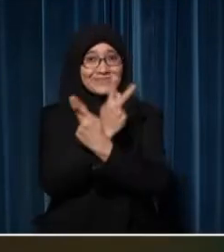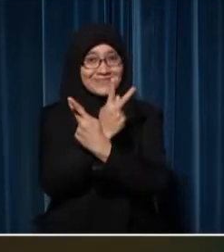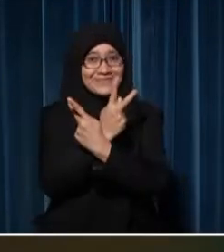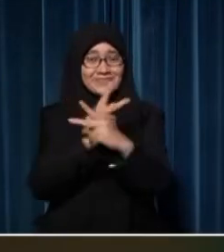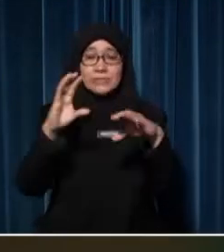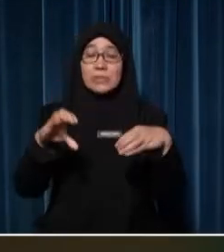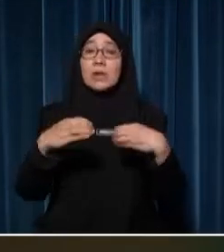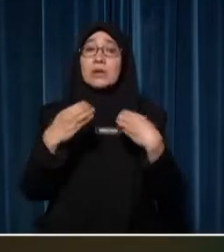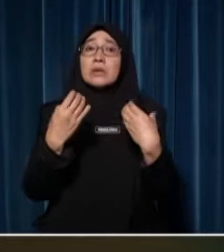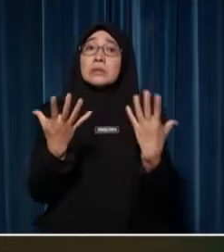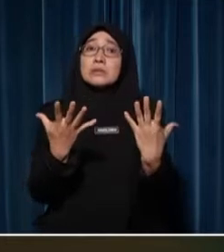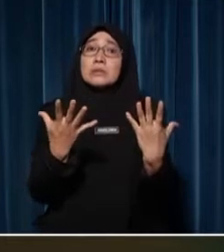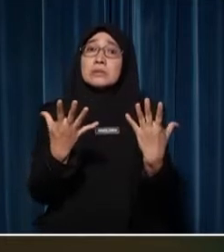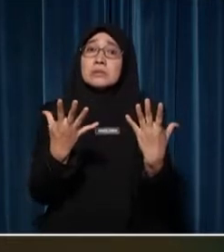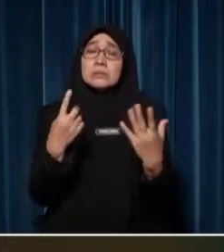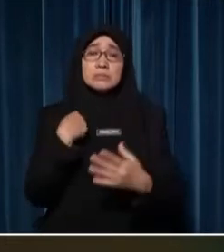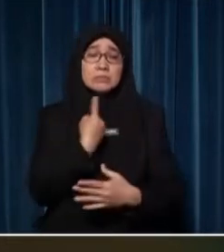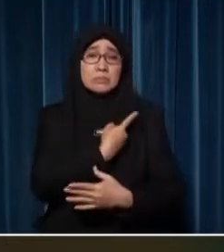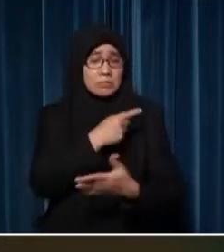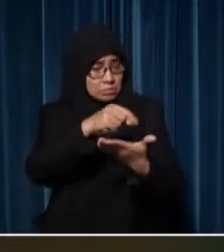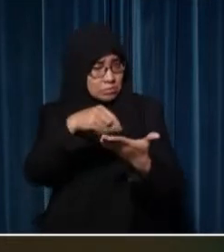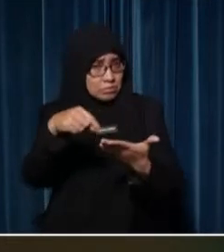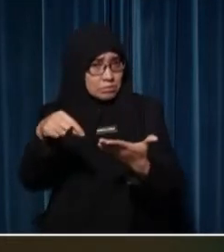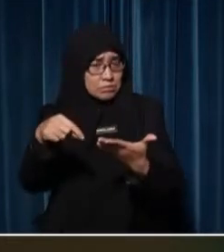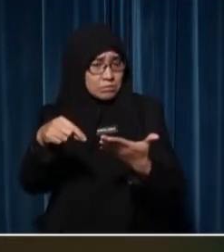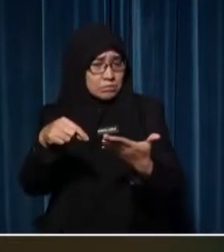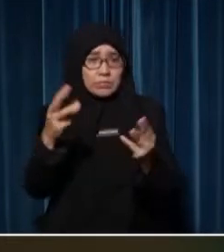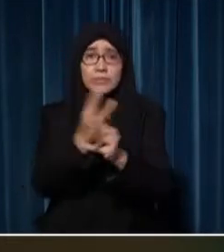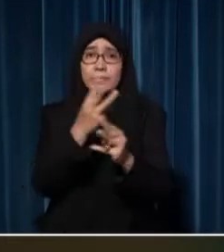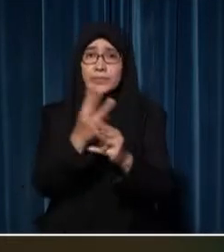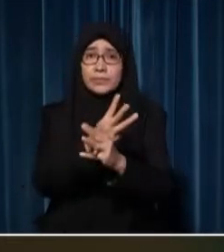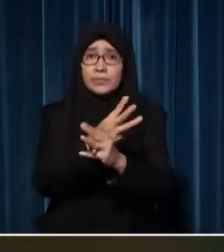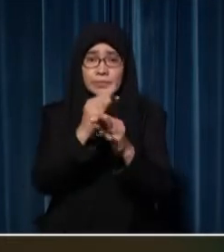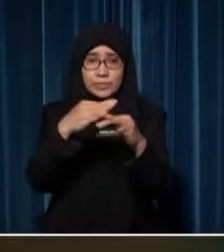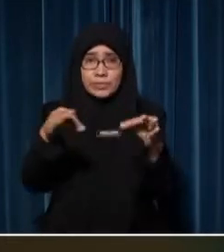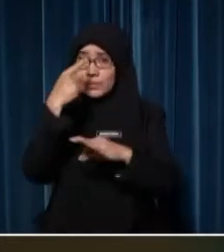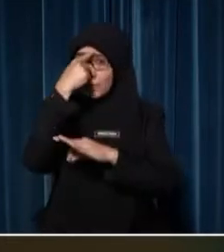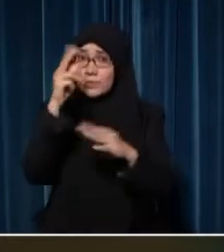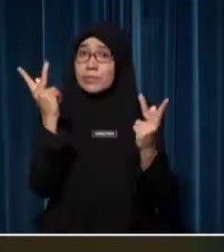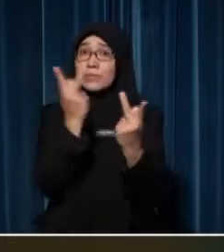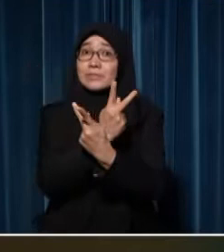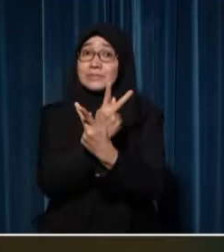How do we write the mathematical sentence for multiplication?